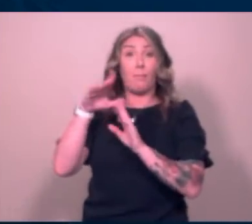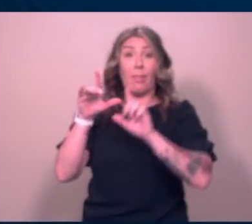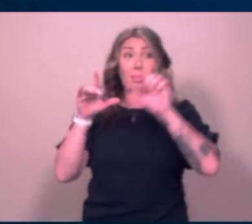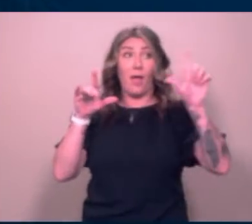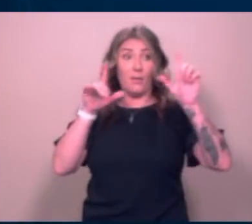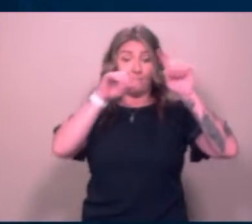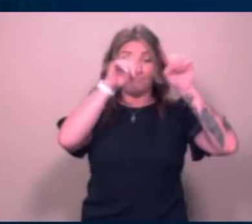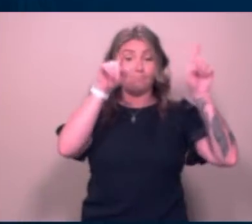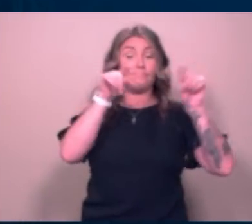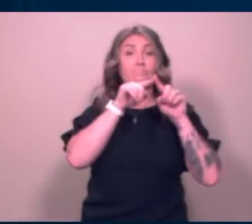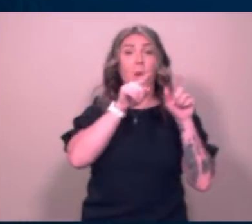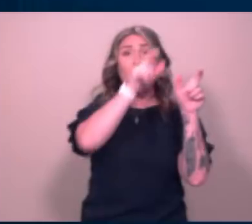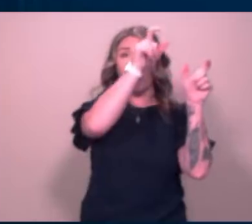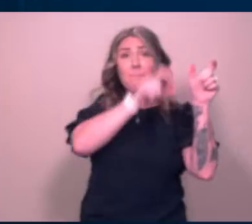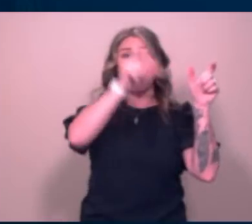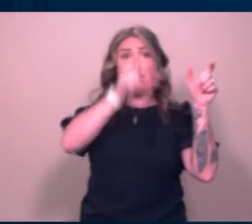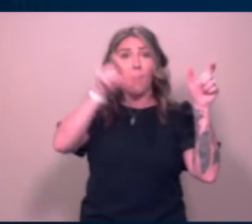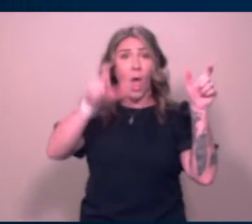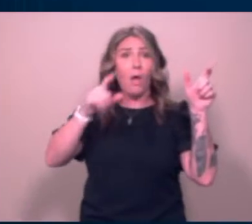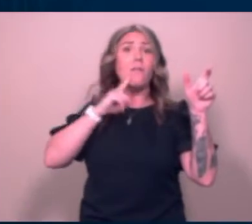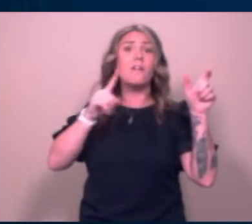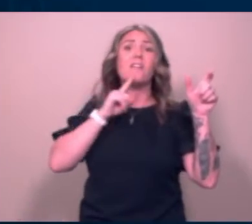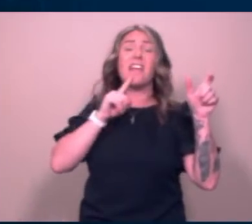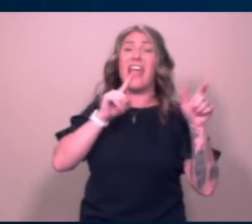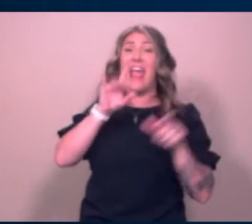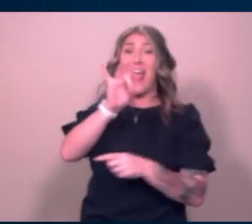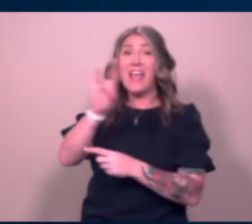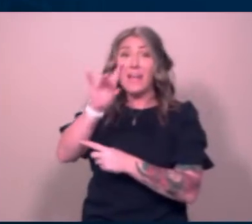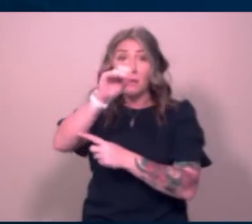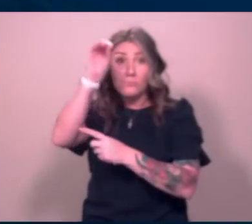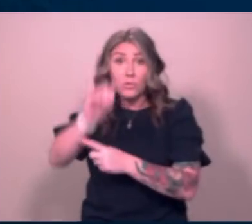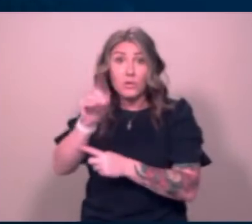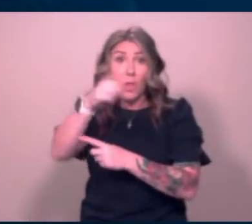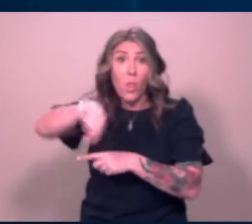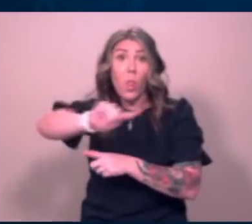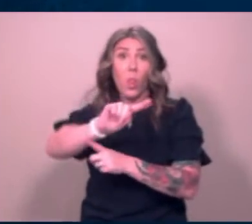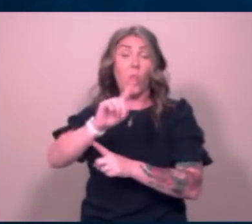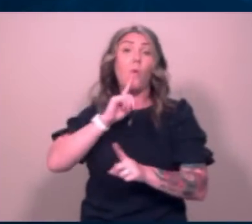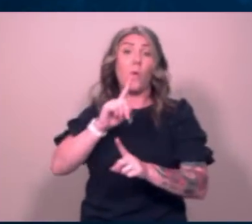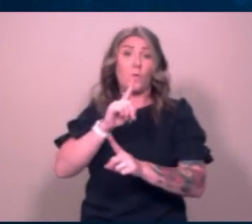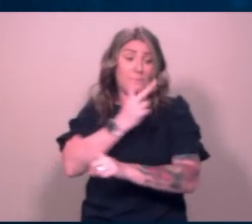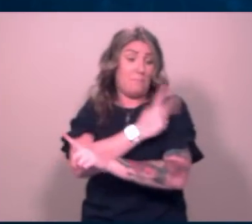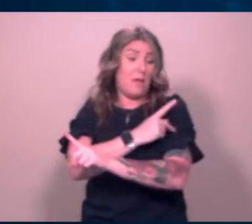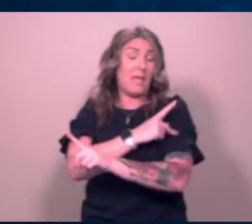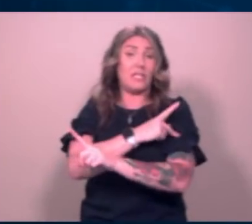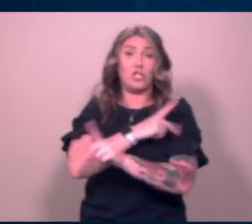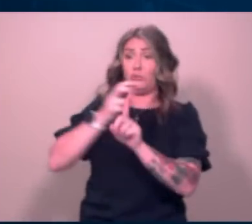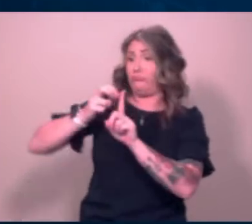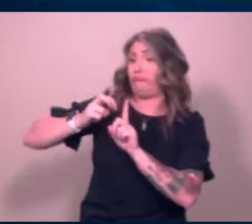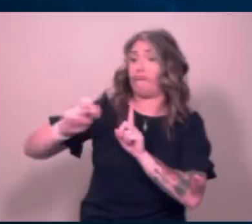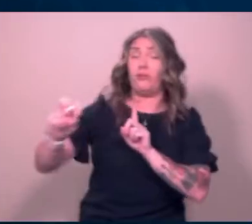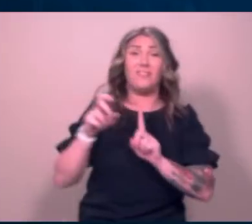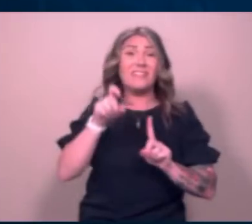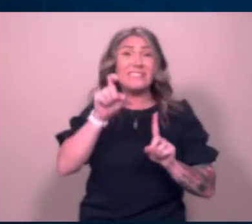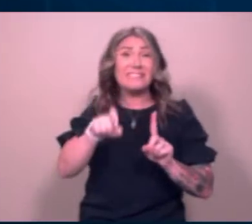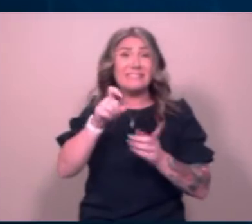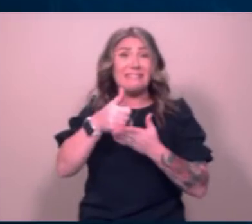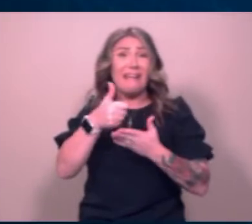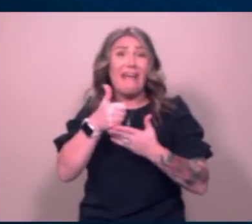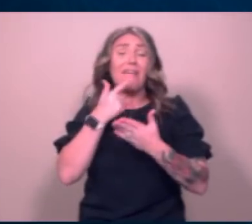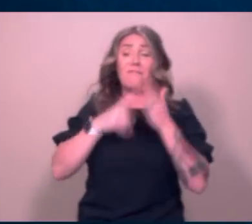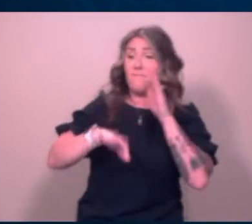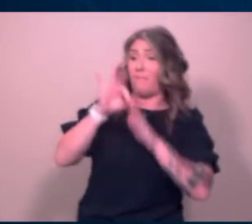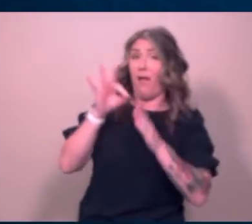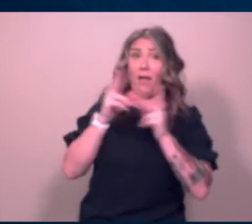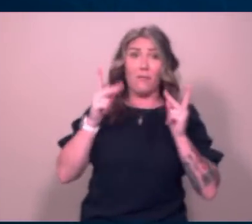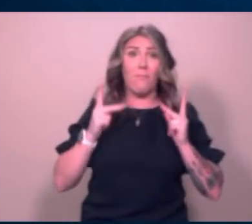a bar graph that depicts that 88% of those missions, those patients moving, are needing help finding a